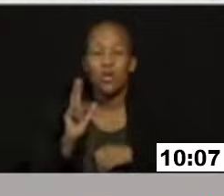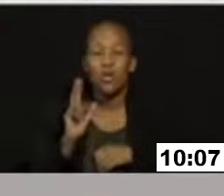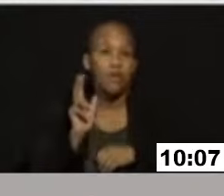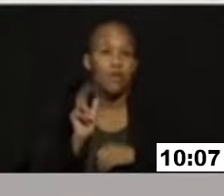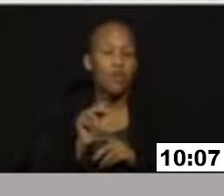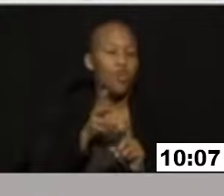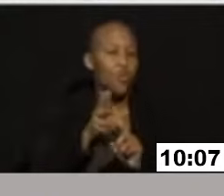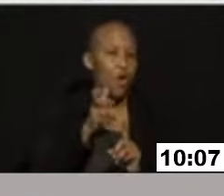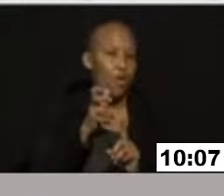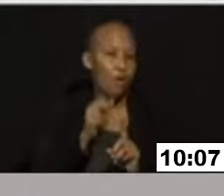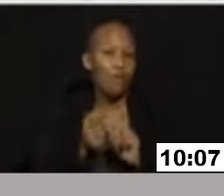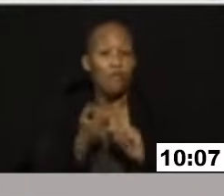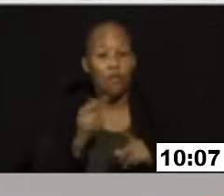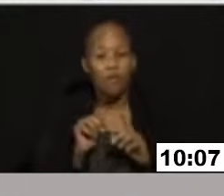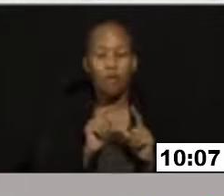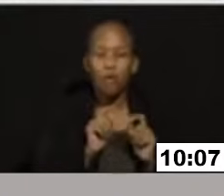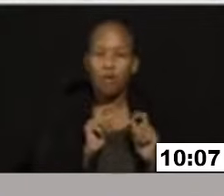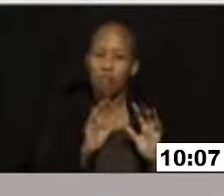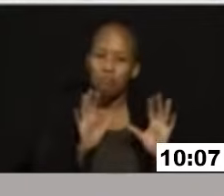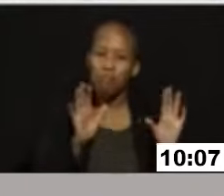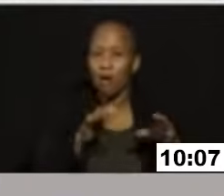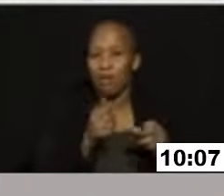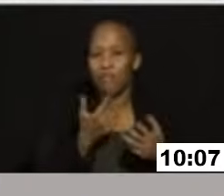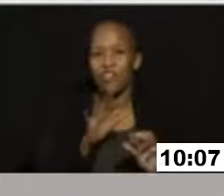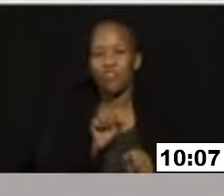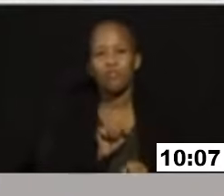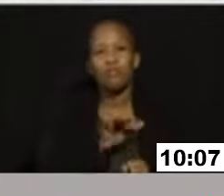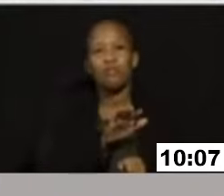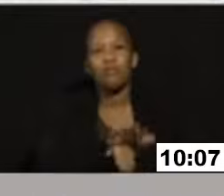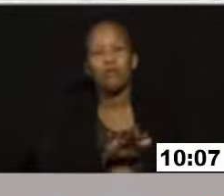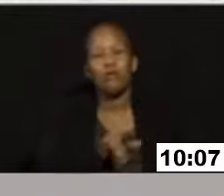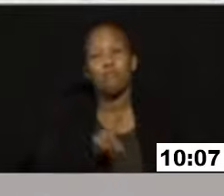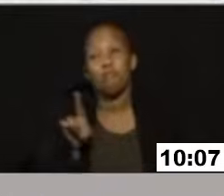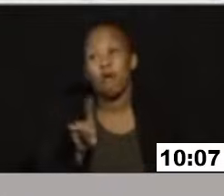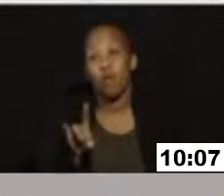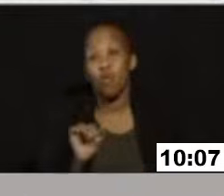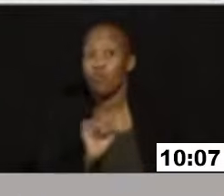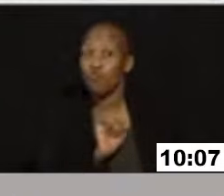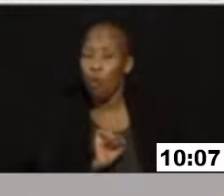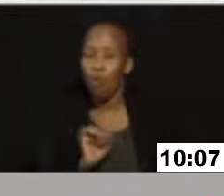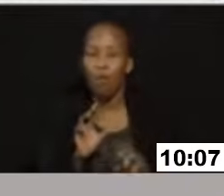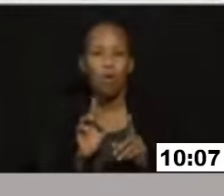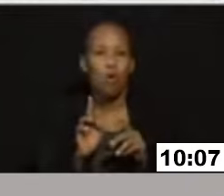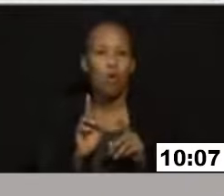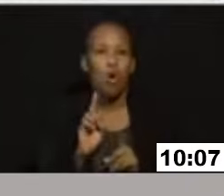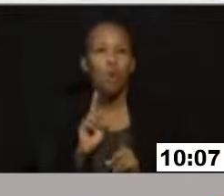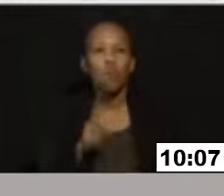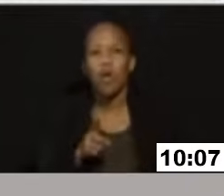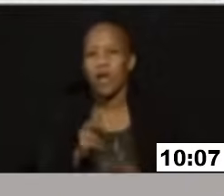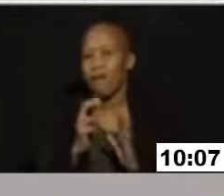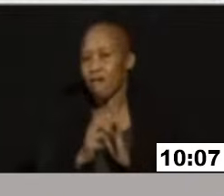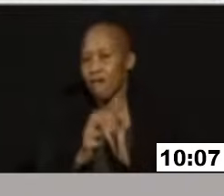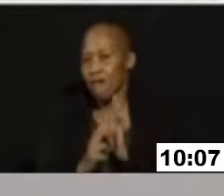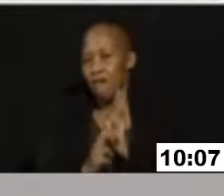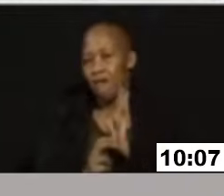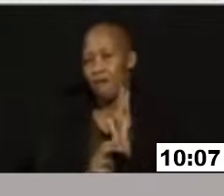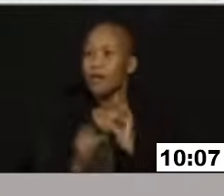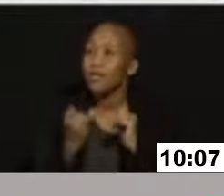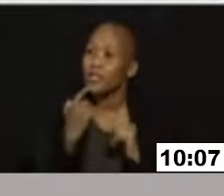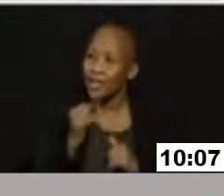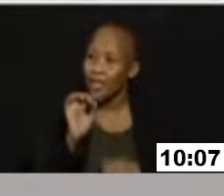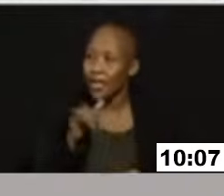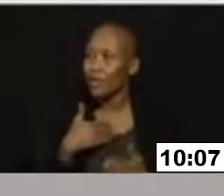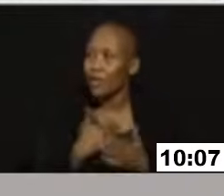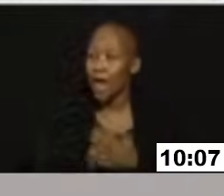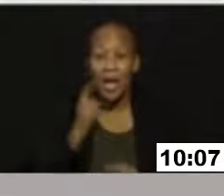party affected by the ruling, we obviously submit to you that you can revisit this, and